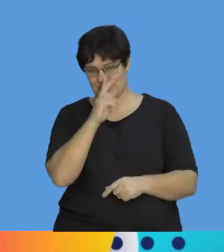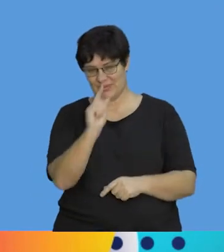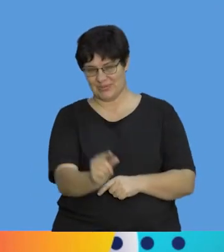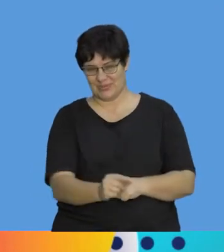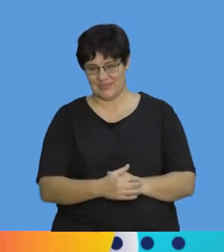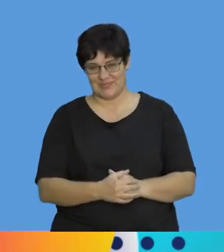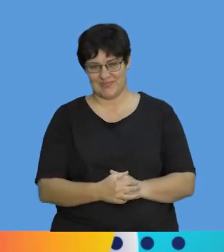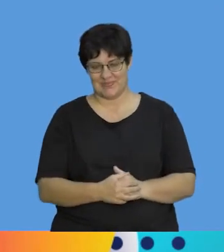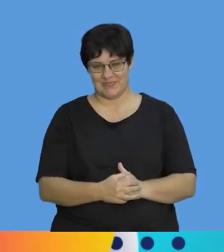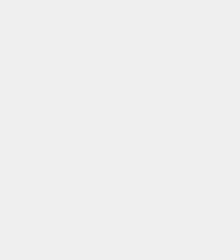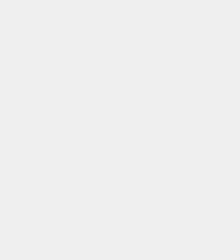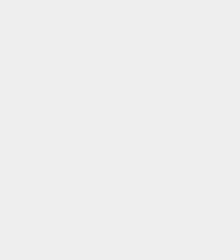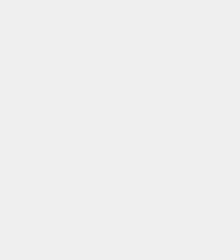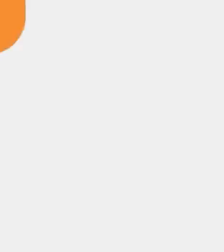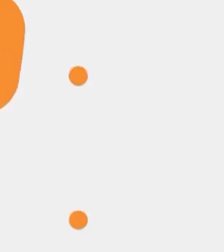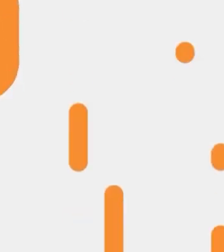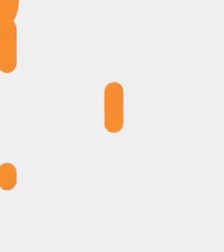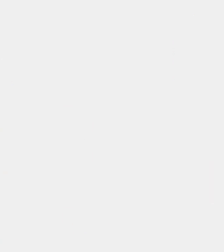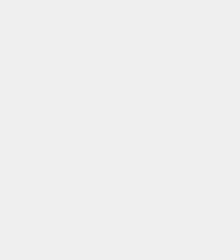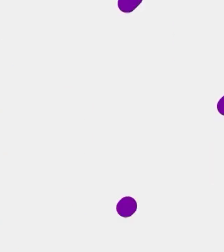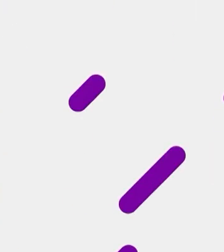see you in a couple of minutes.